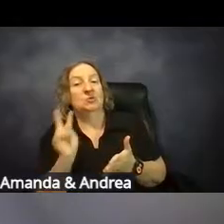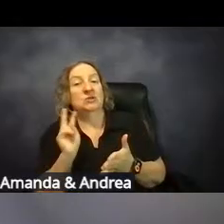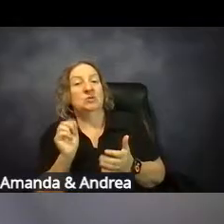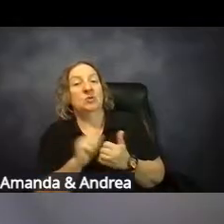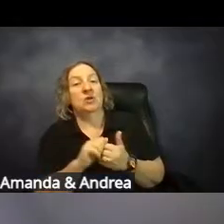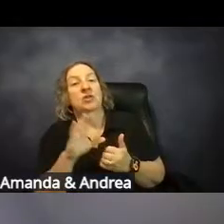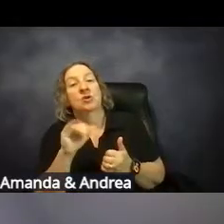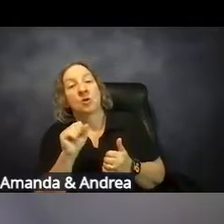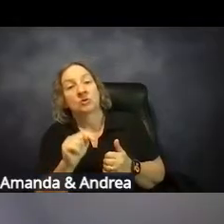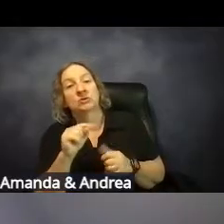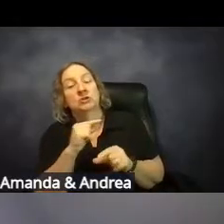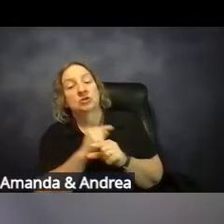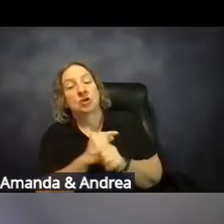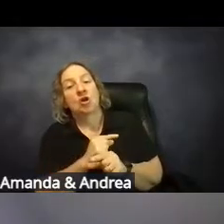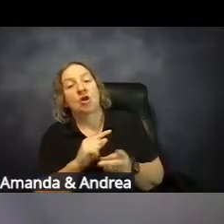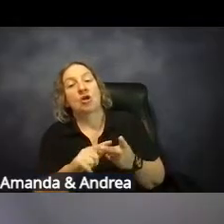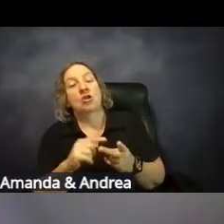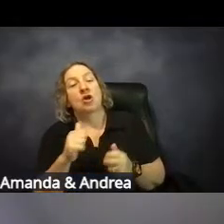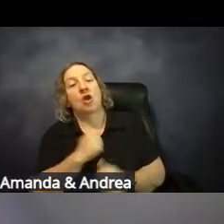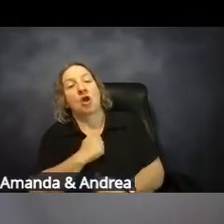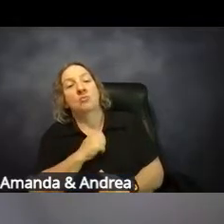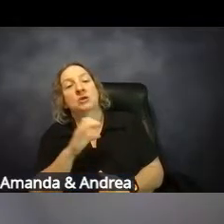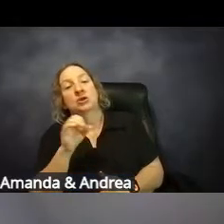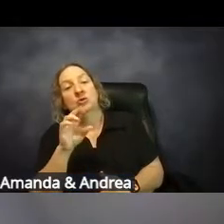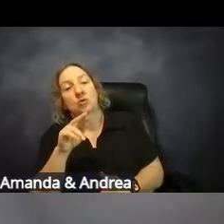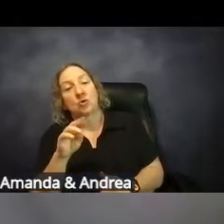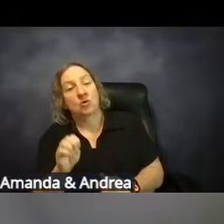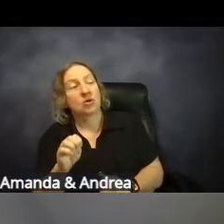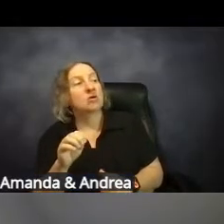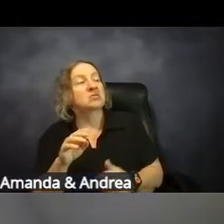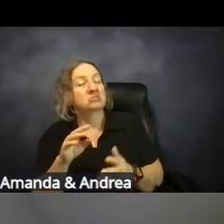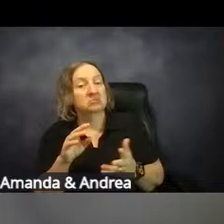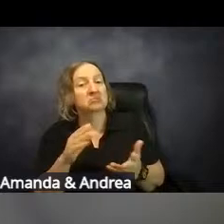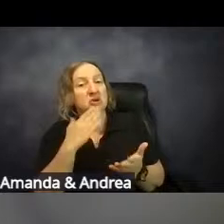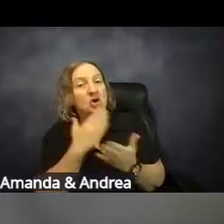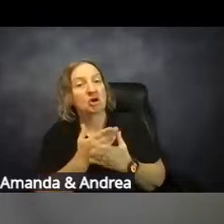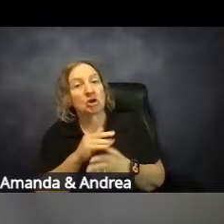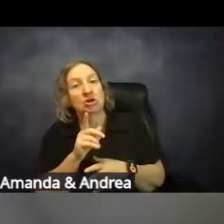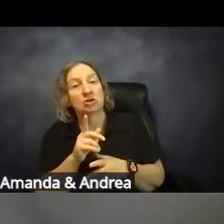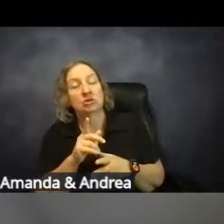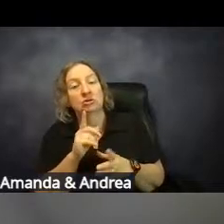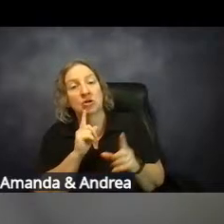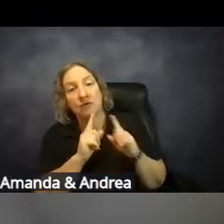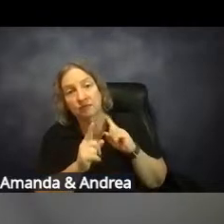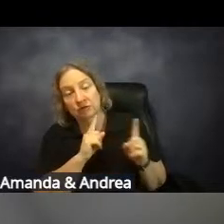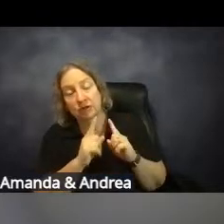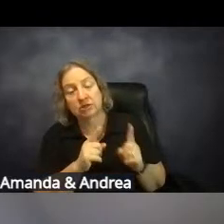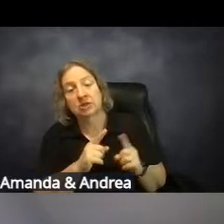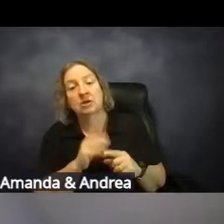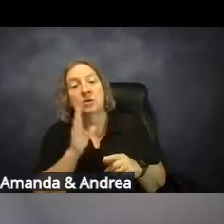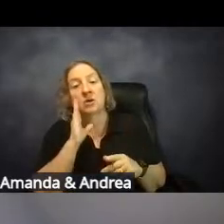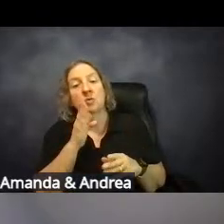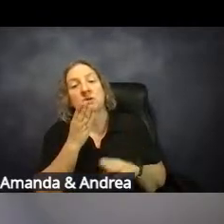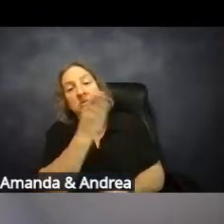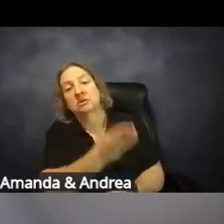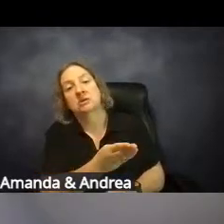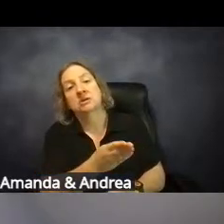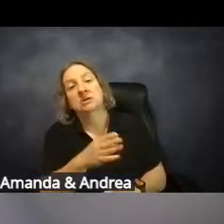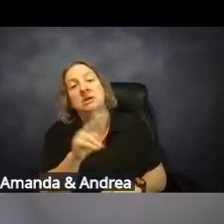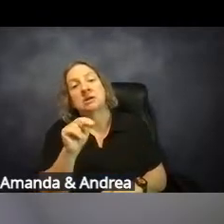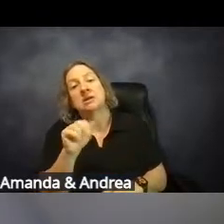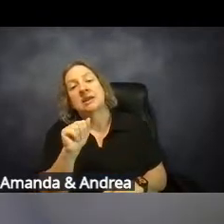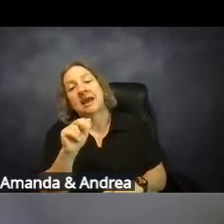Corps. Good conversation. They understand that we will be submitting a navigational impact